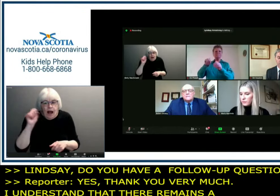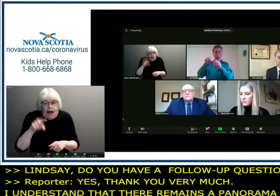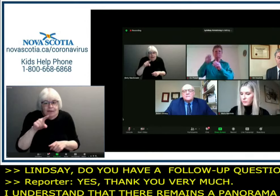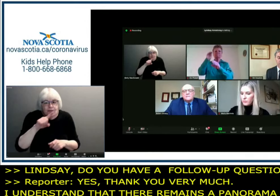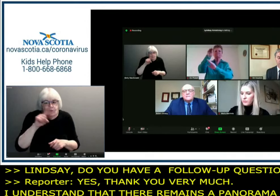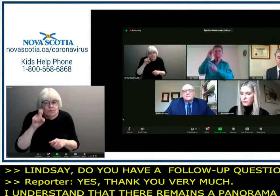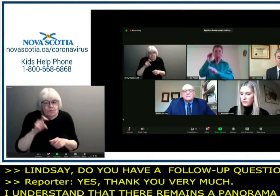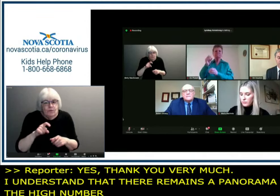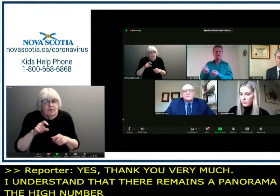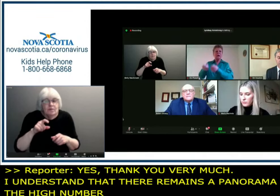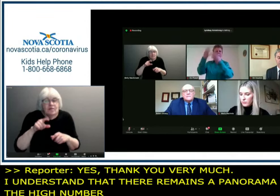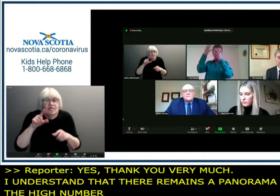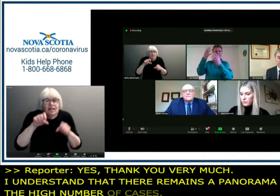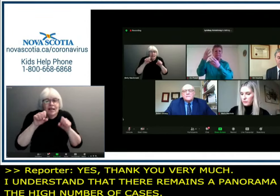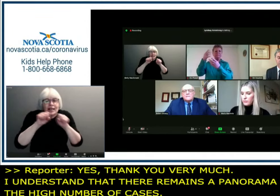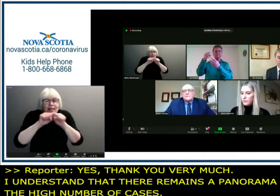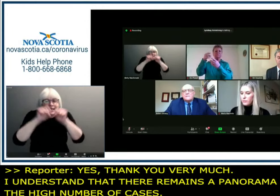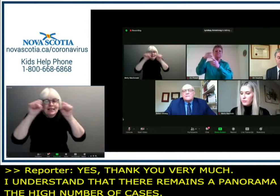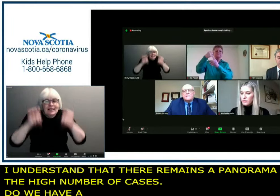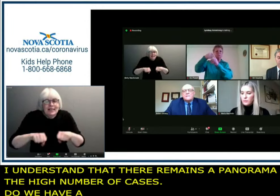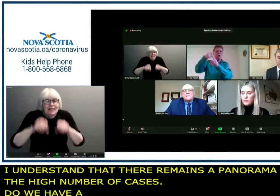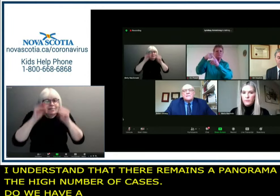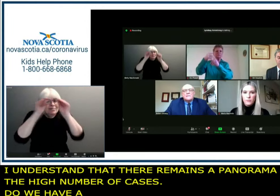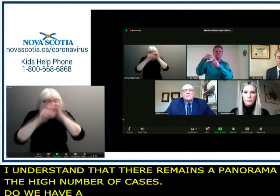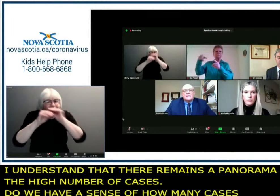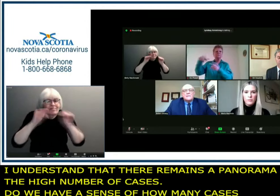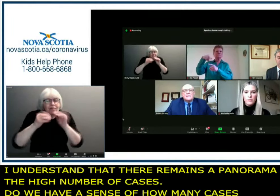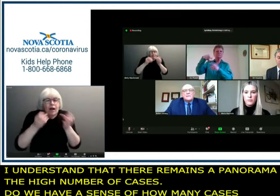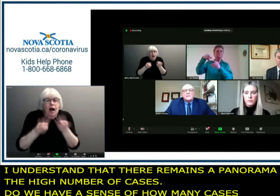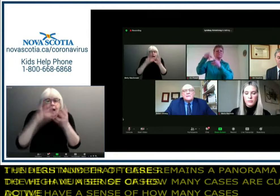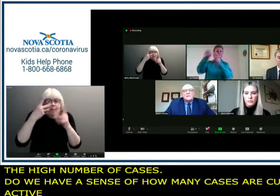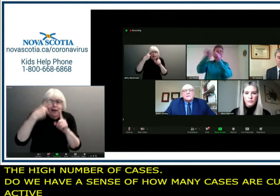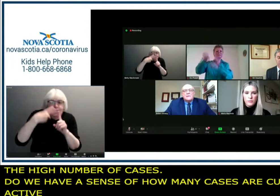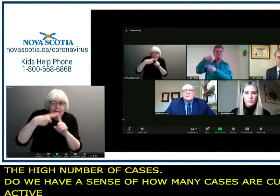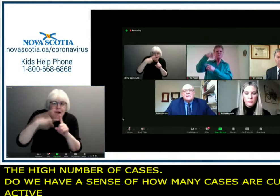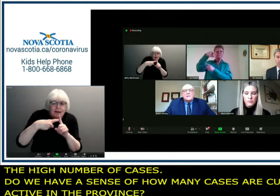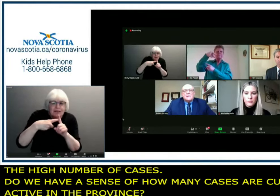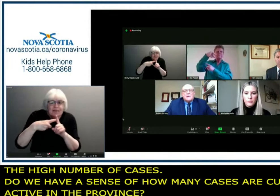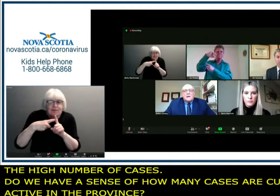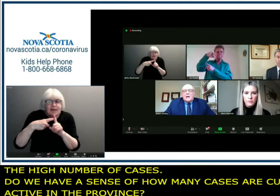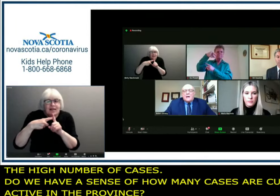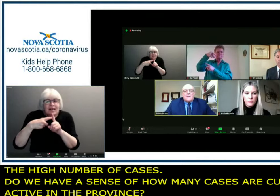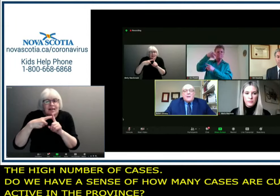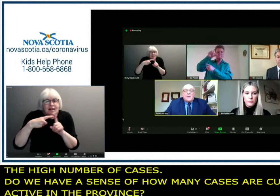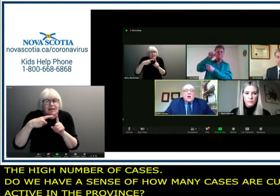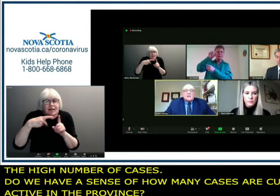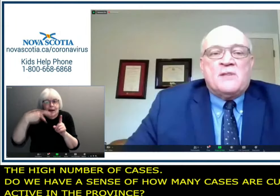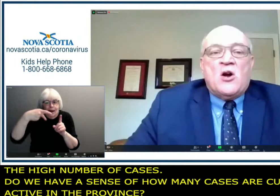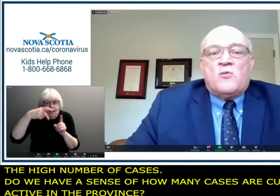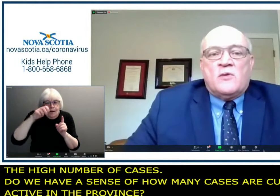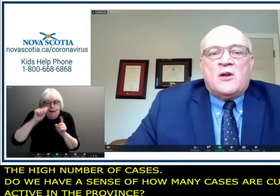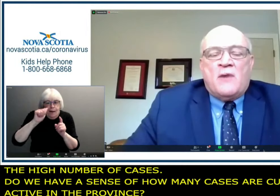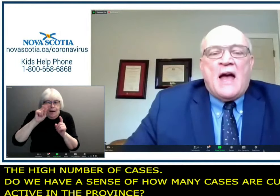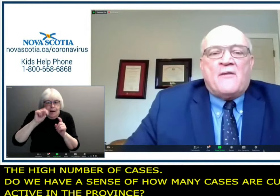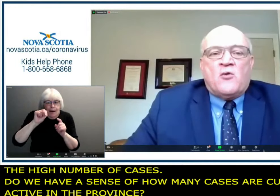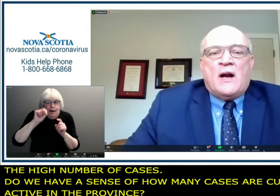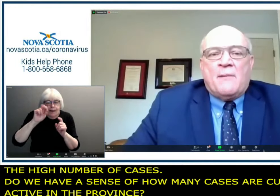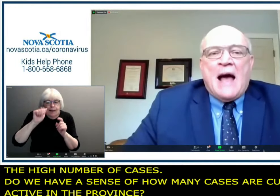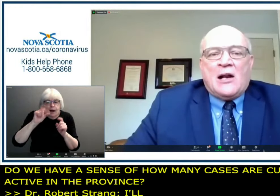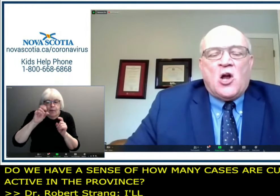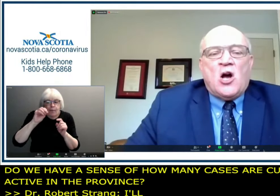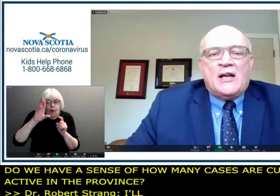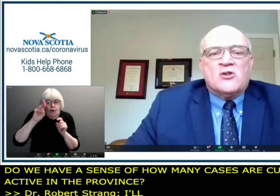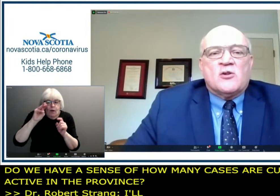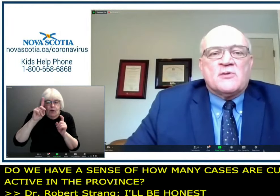Do we have a sense of how many cases are currently active in the province? I'll be honest, and we don't. We have quite